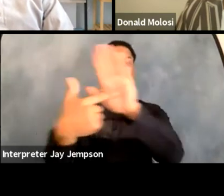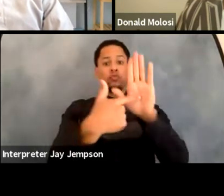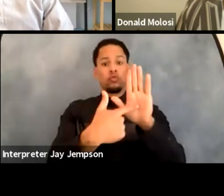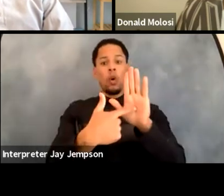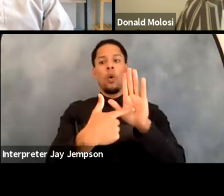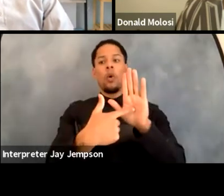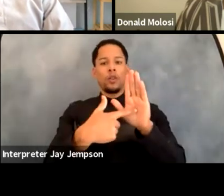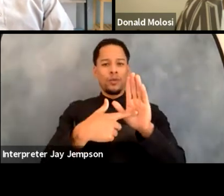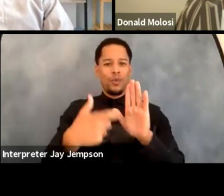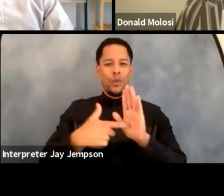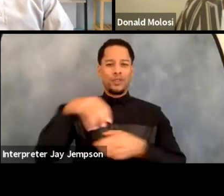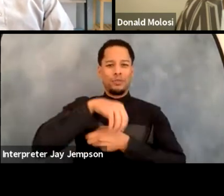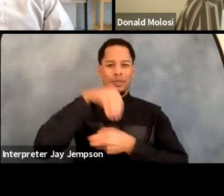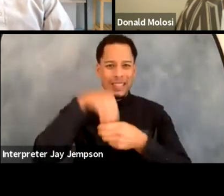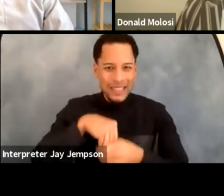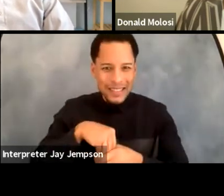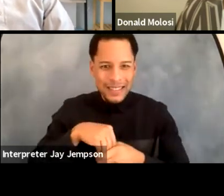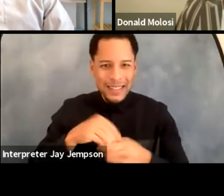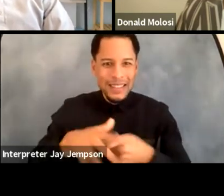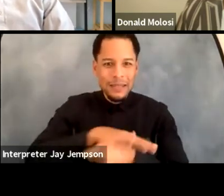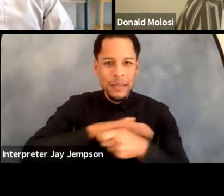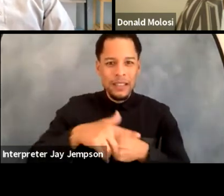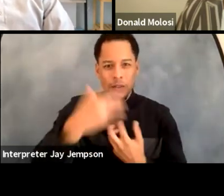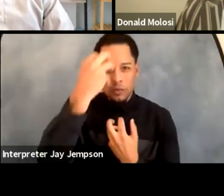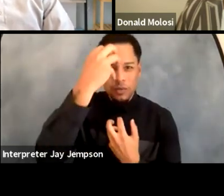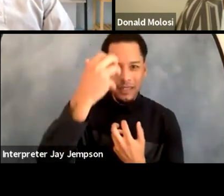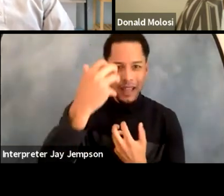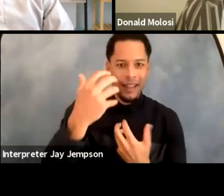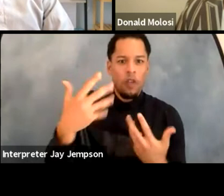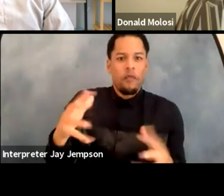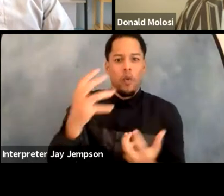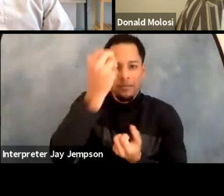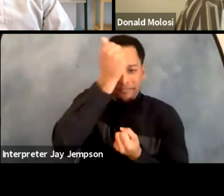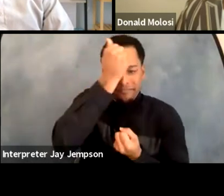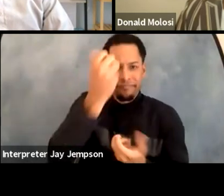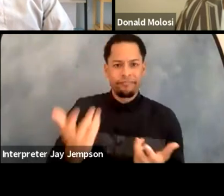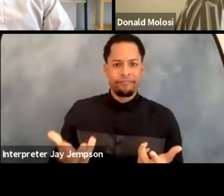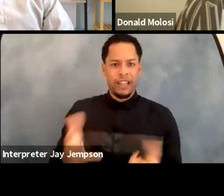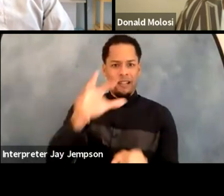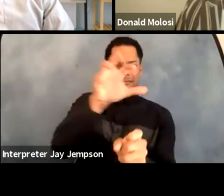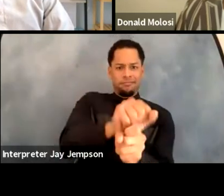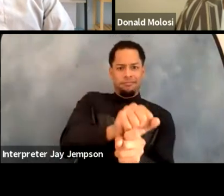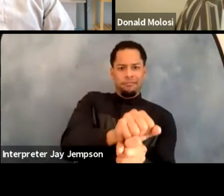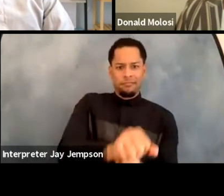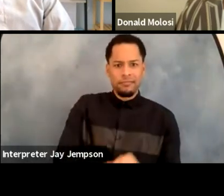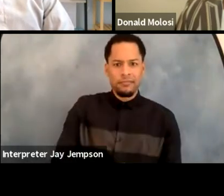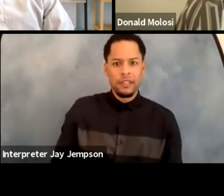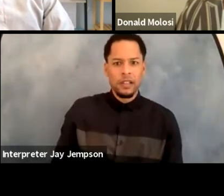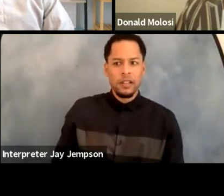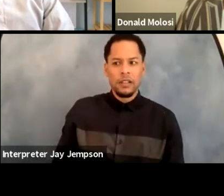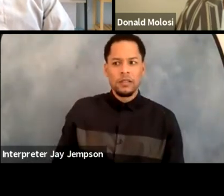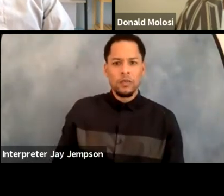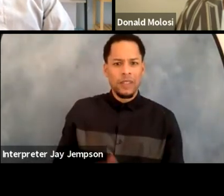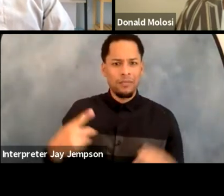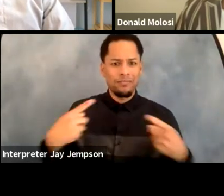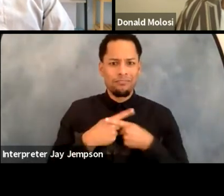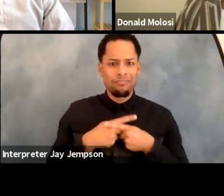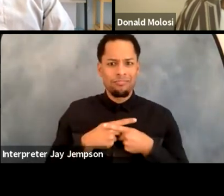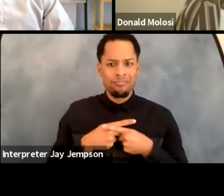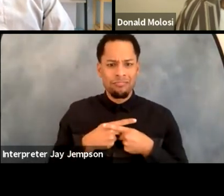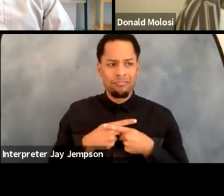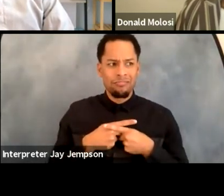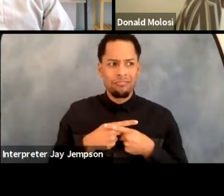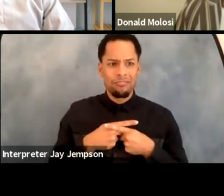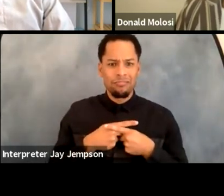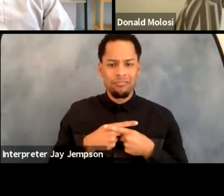of, theaters which are restricting in terms of what you're going to tell. So that for me already was problematic, that